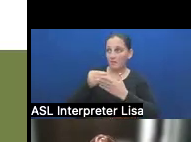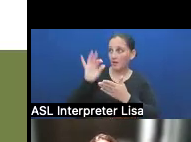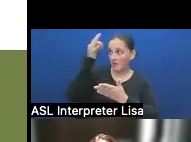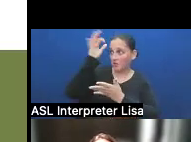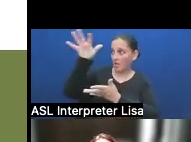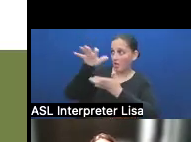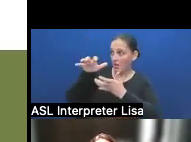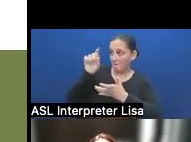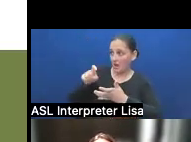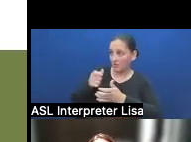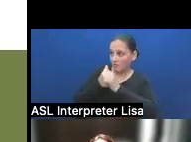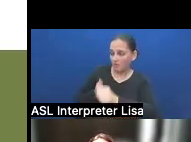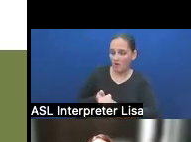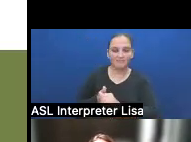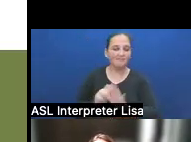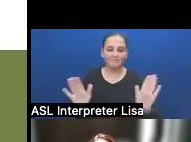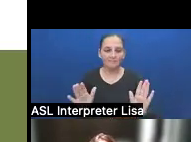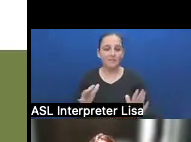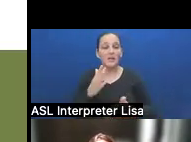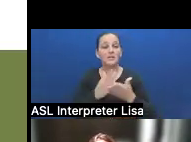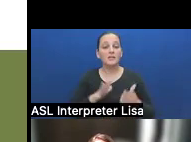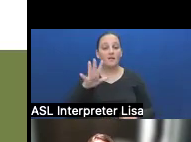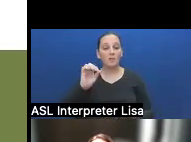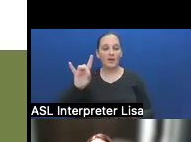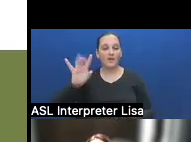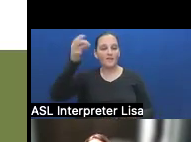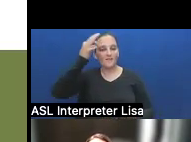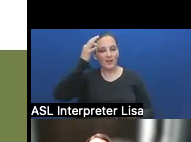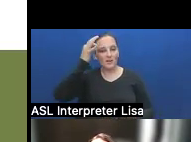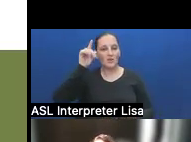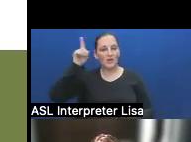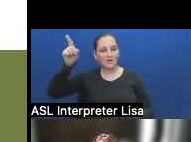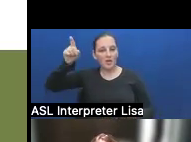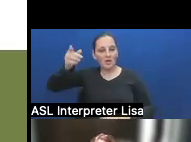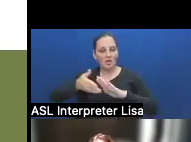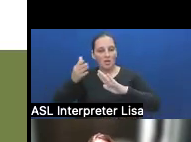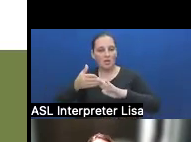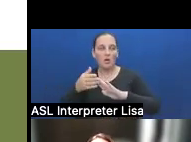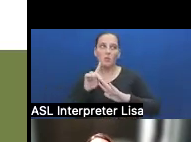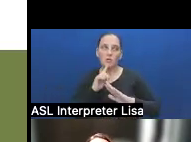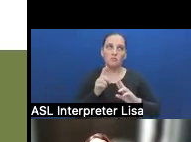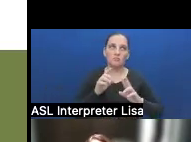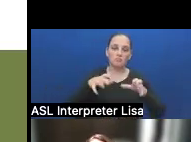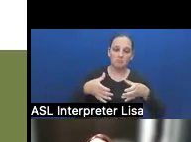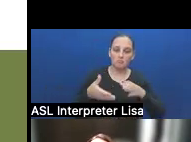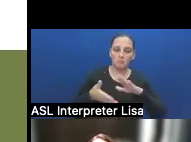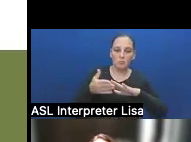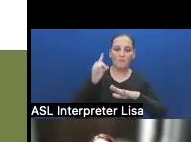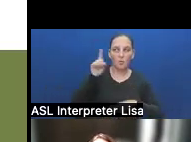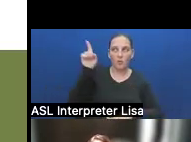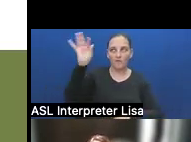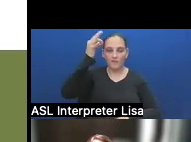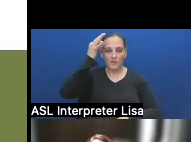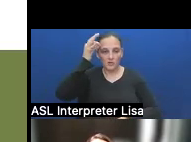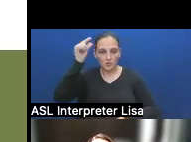case. 508 is conducted by the federal government or conducted on behalf of the federal government. There's not a ton that's